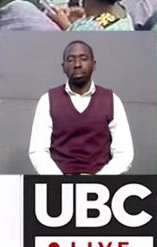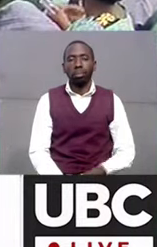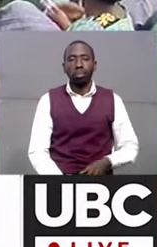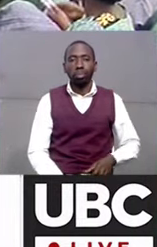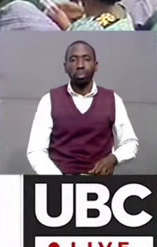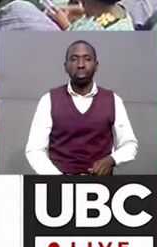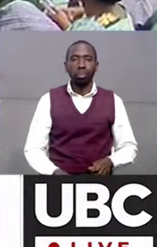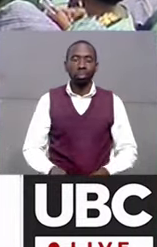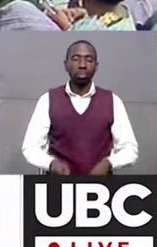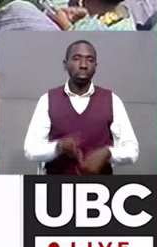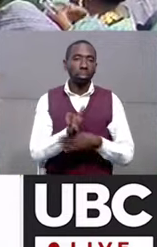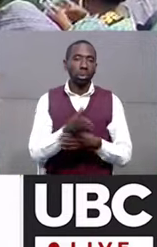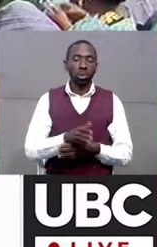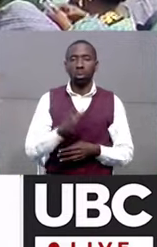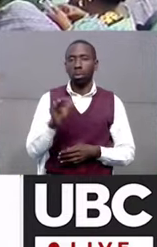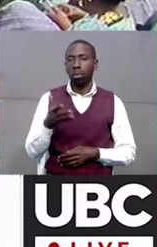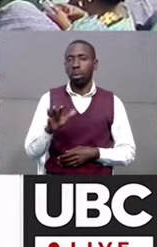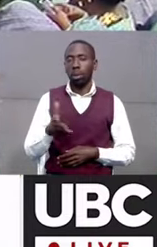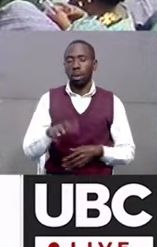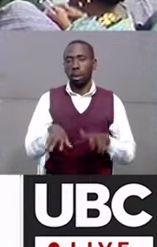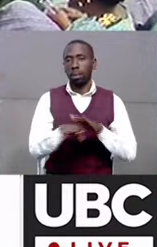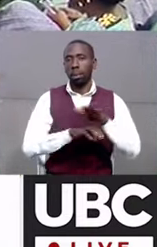Minister of Water and Environment.